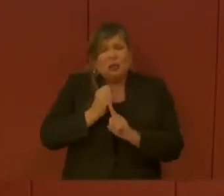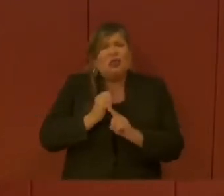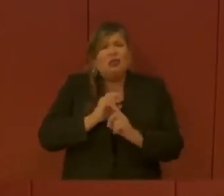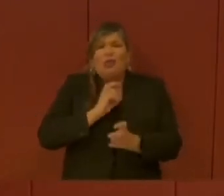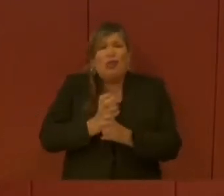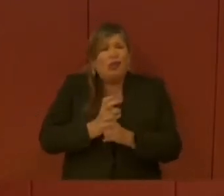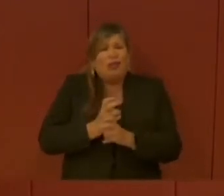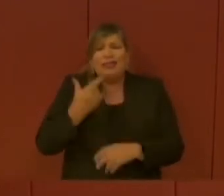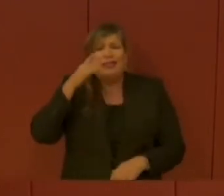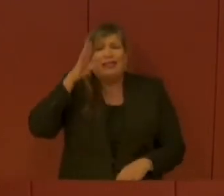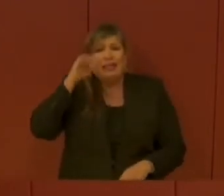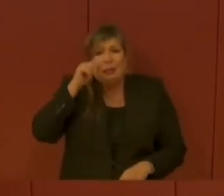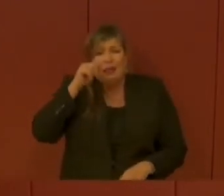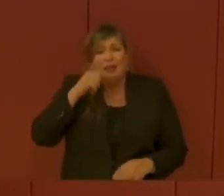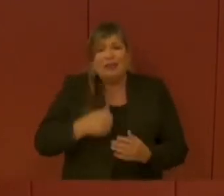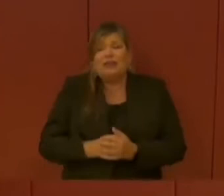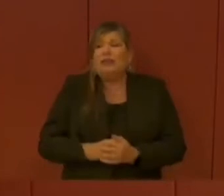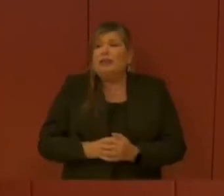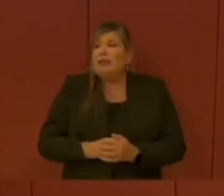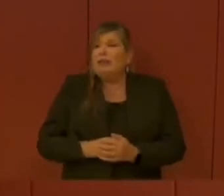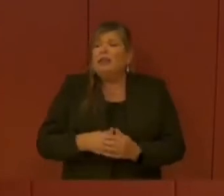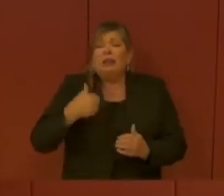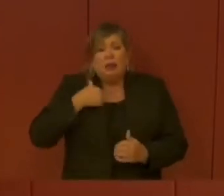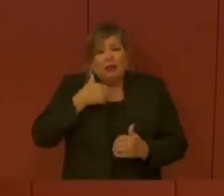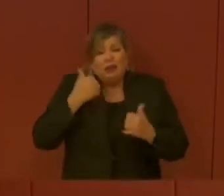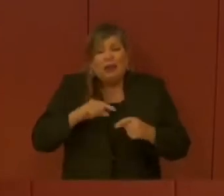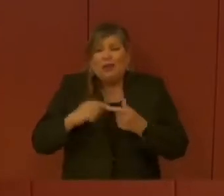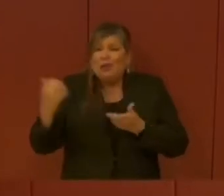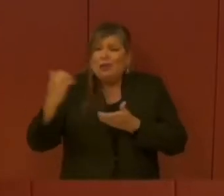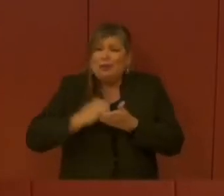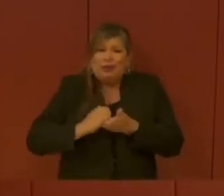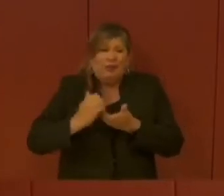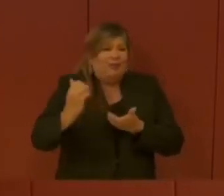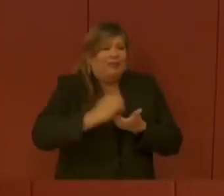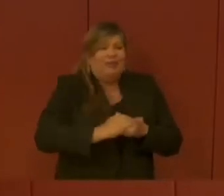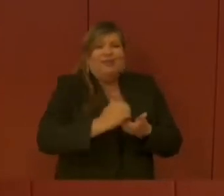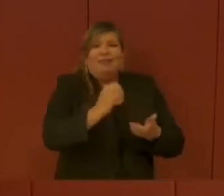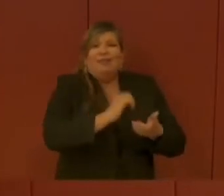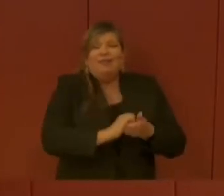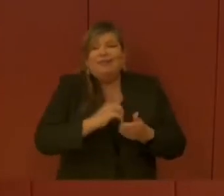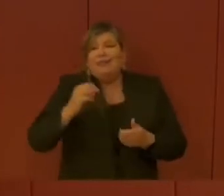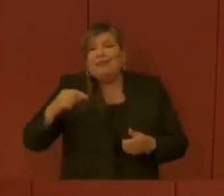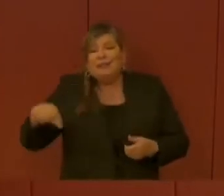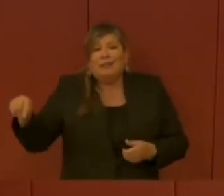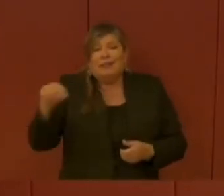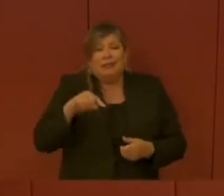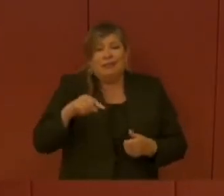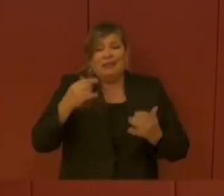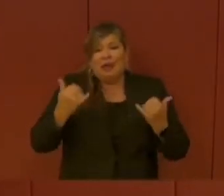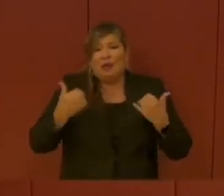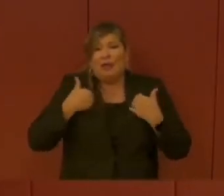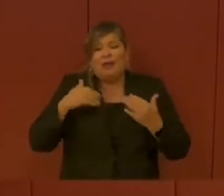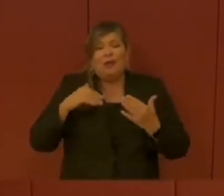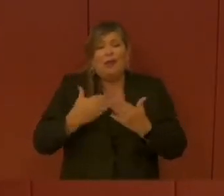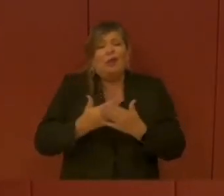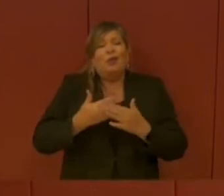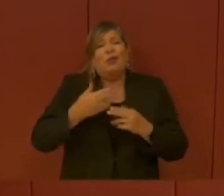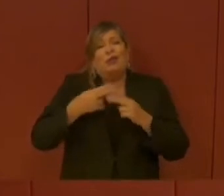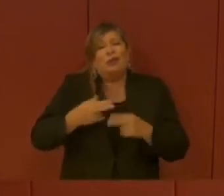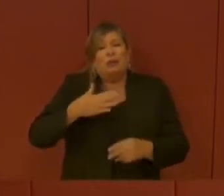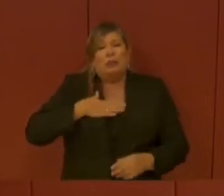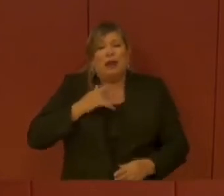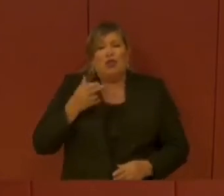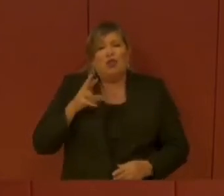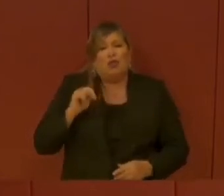transitioning through this TPA, this third-party agreement, bringing everybody onto the new MyTurn app, it comes in multiple waves. It just started